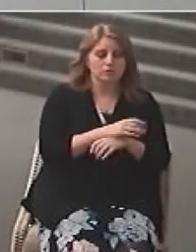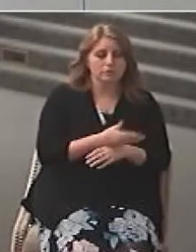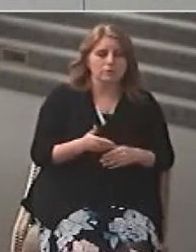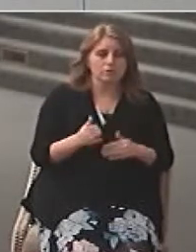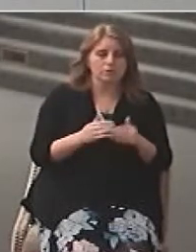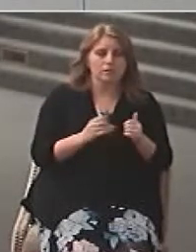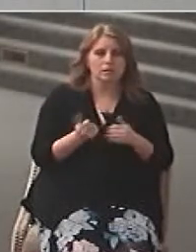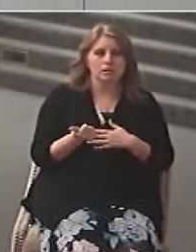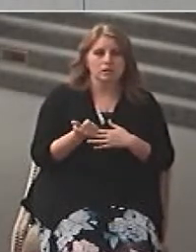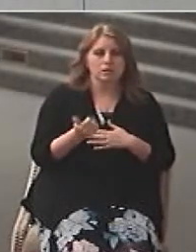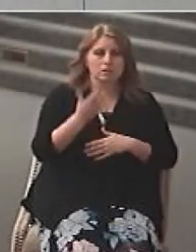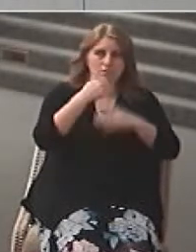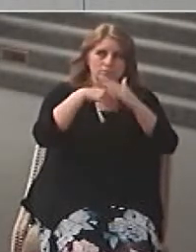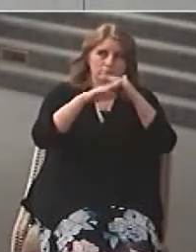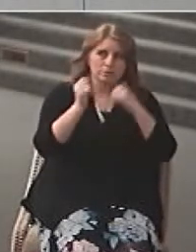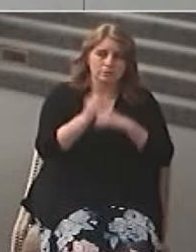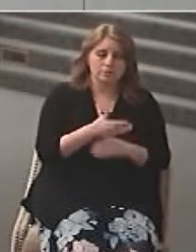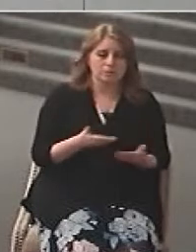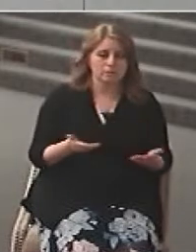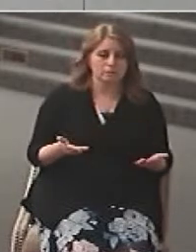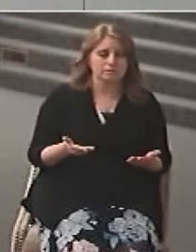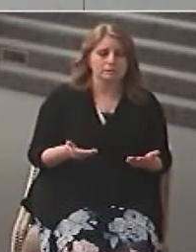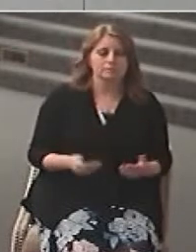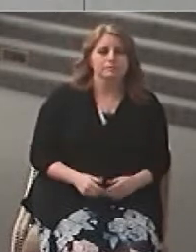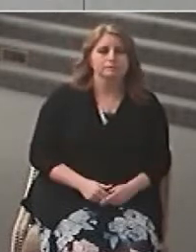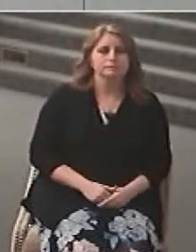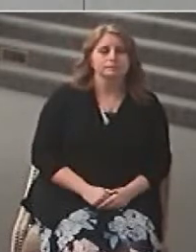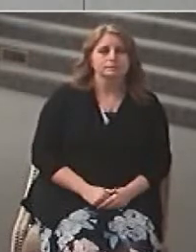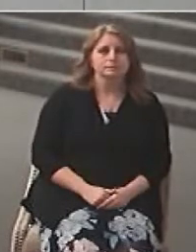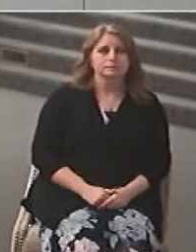than heavenly things.